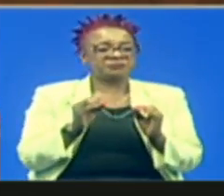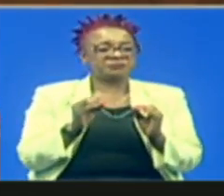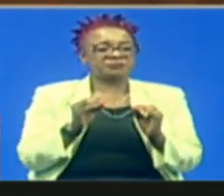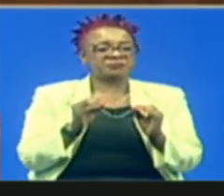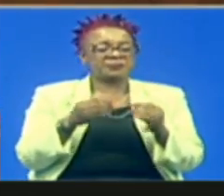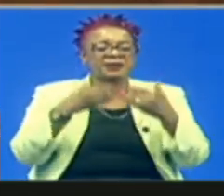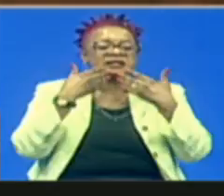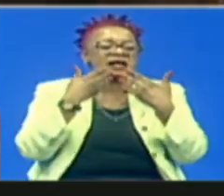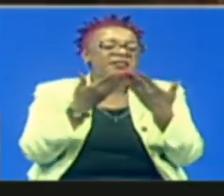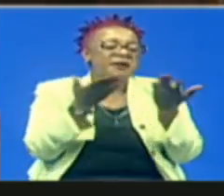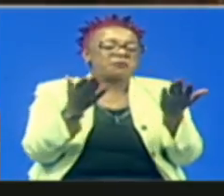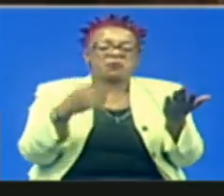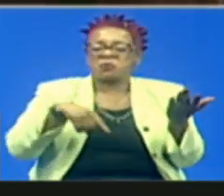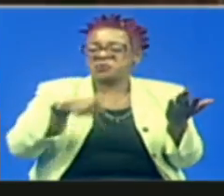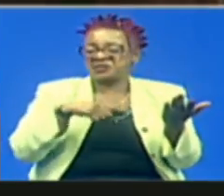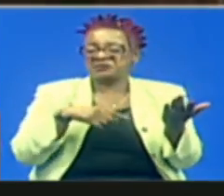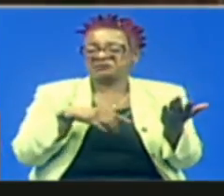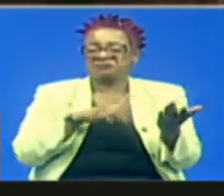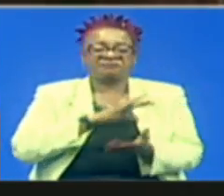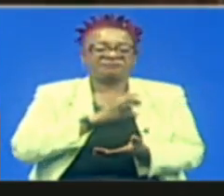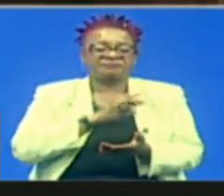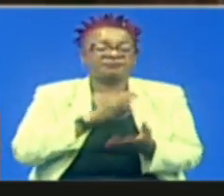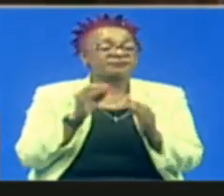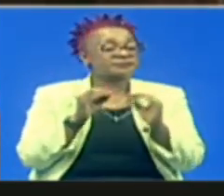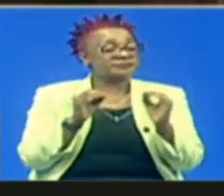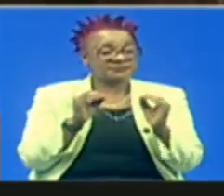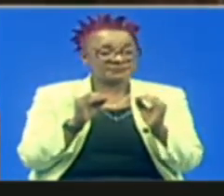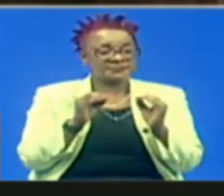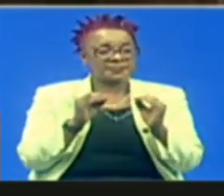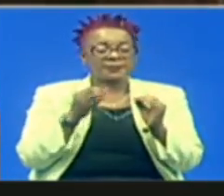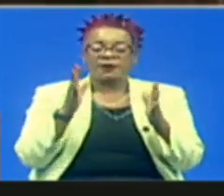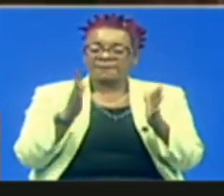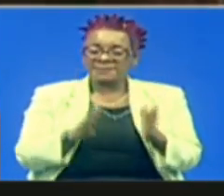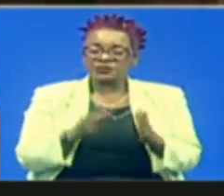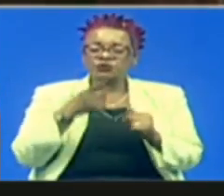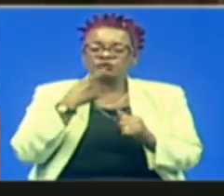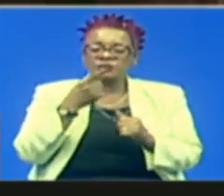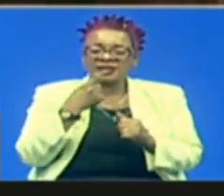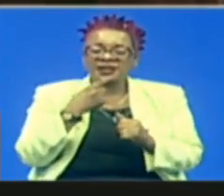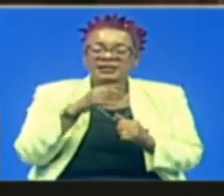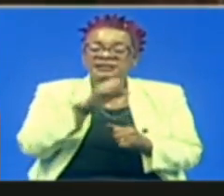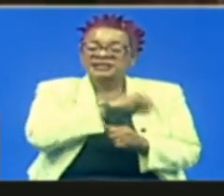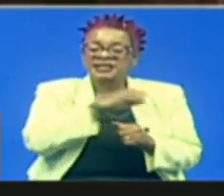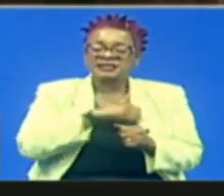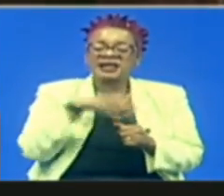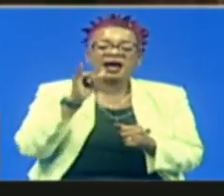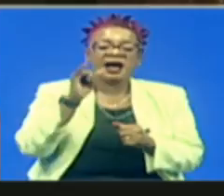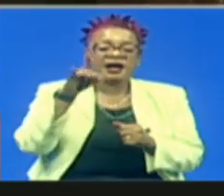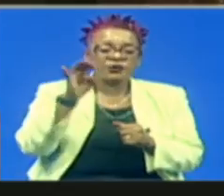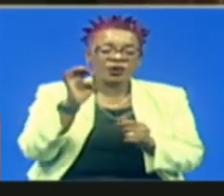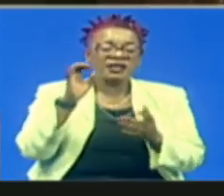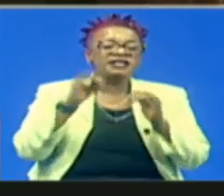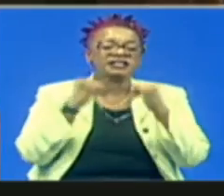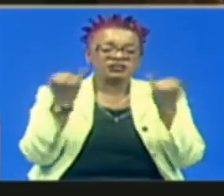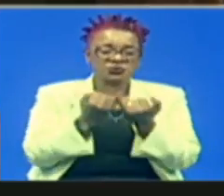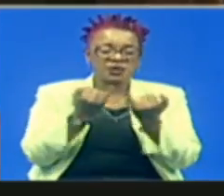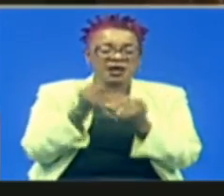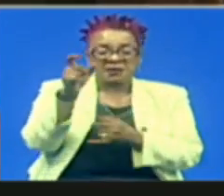are beyond intimidation. For somebody to say that Senate is an idle institution, that kind of